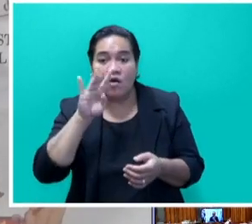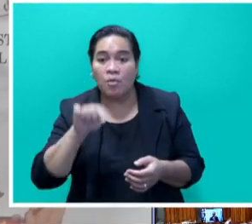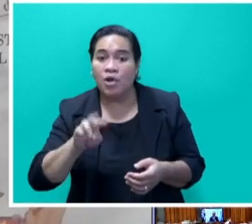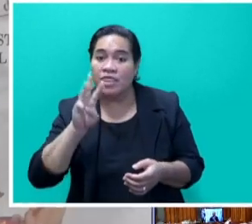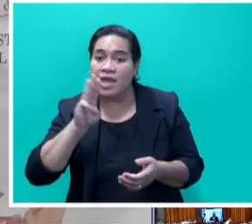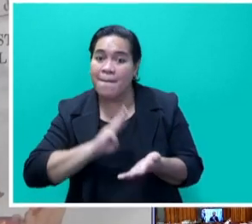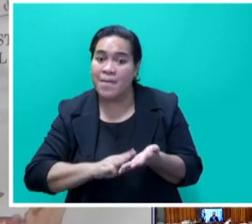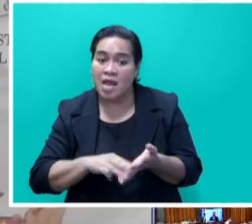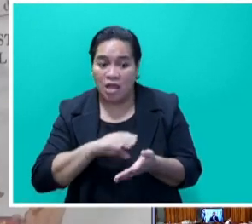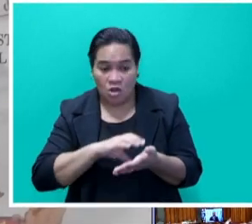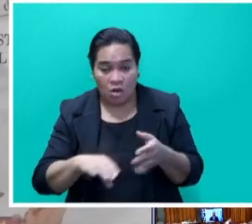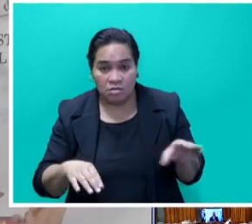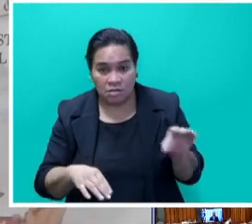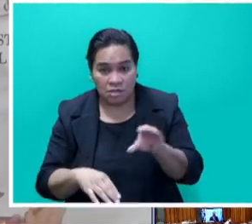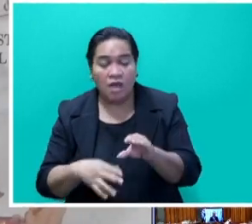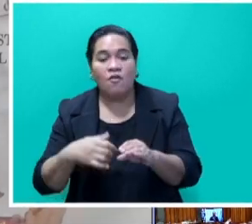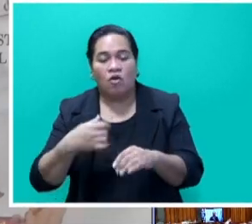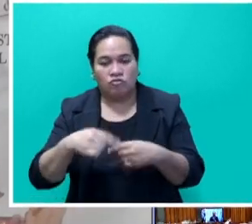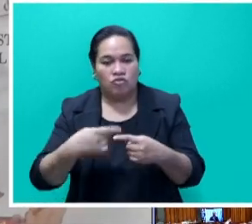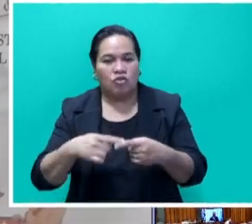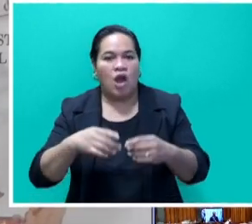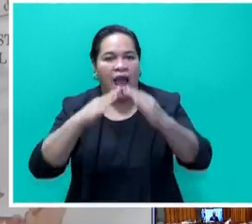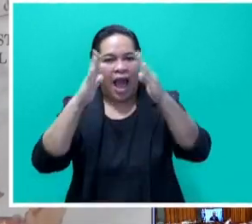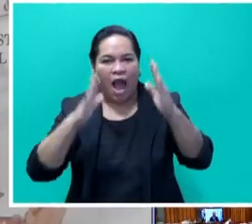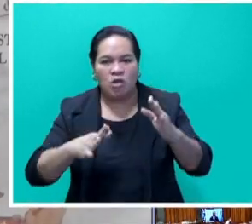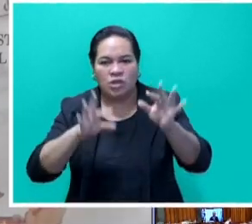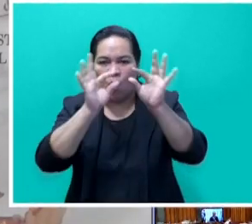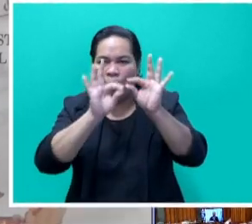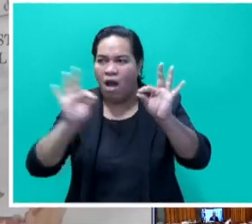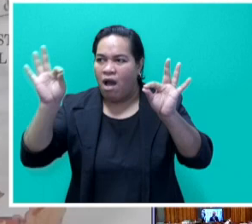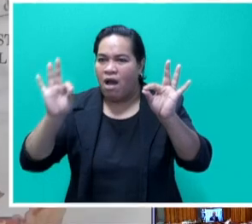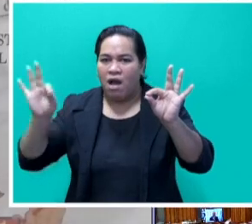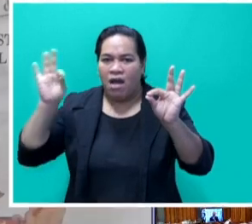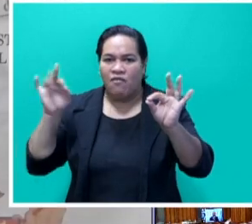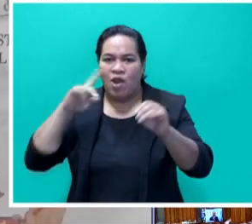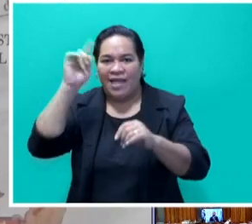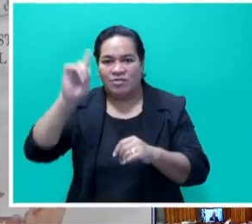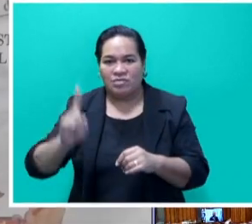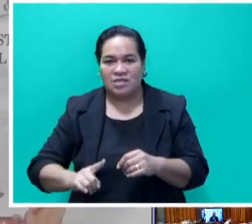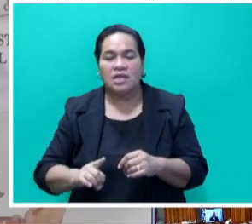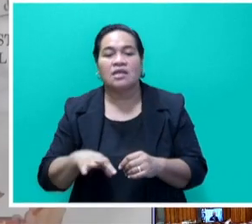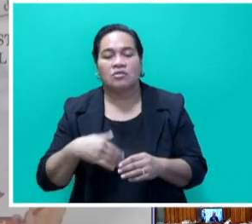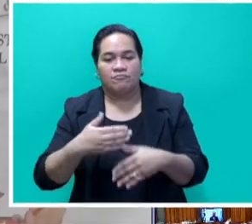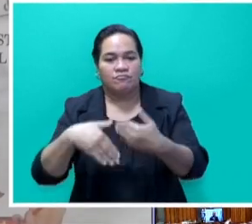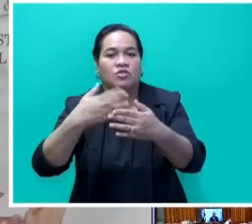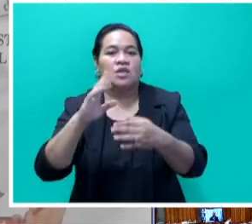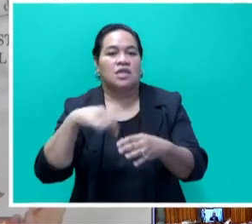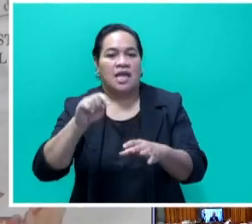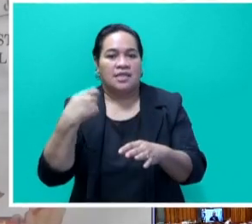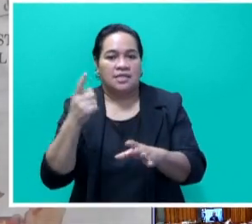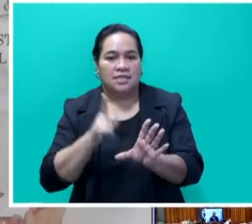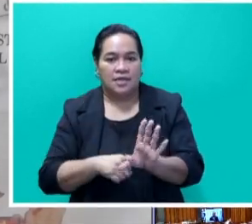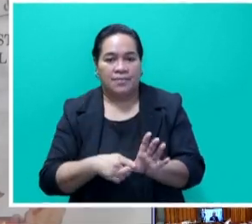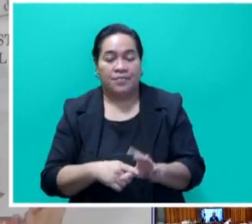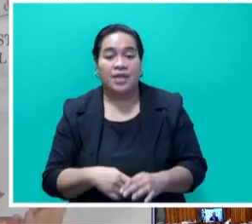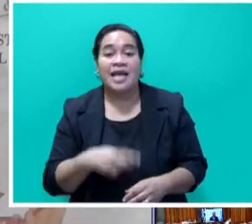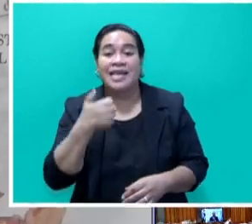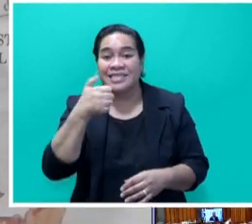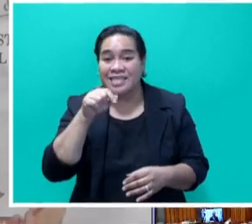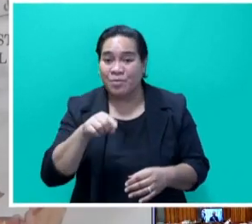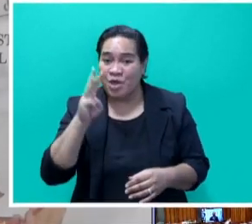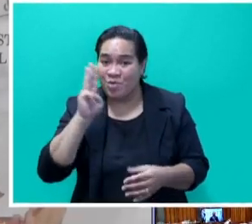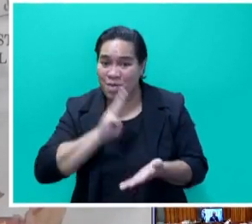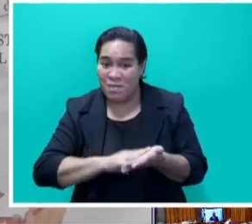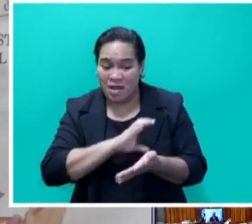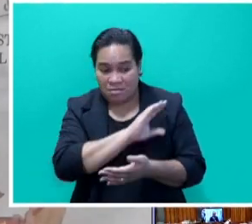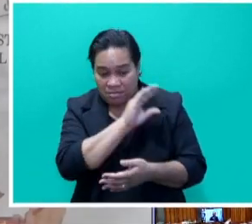this will be used for ongoing house wiring projects rolled over to the new financial year. An additional 6.3 million is provided